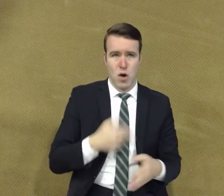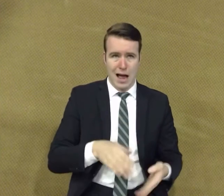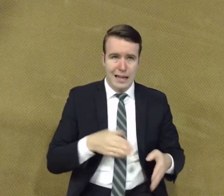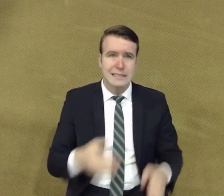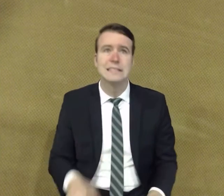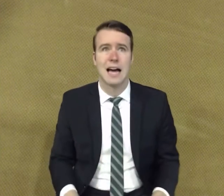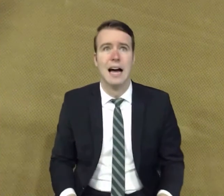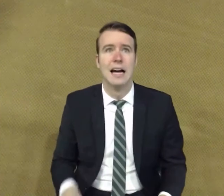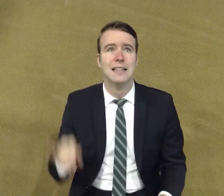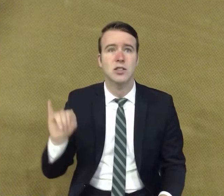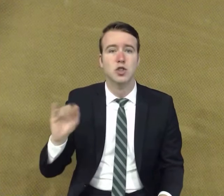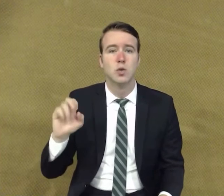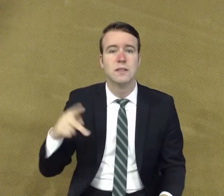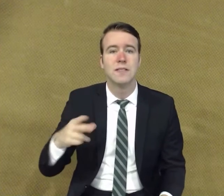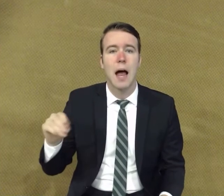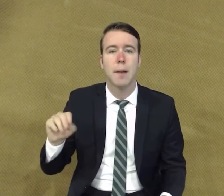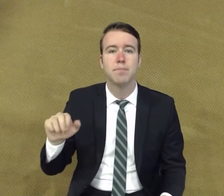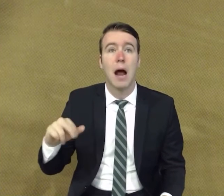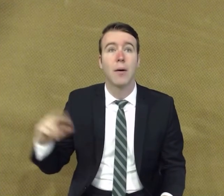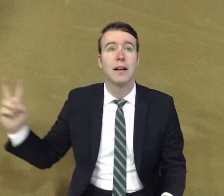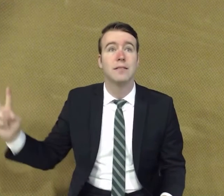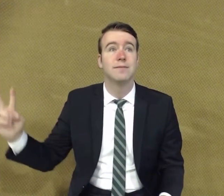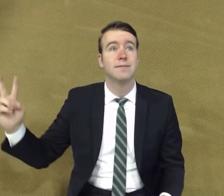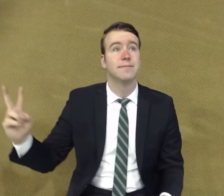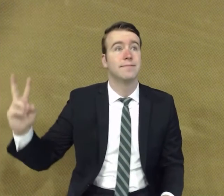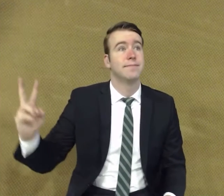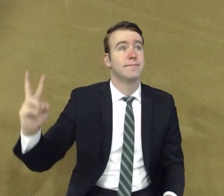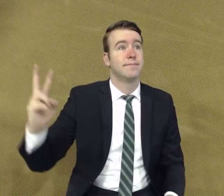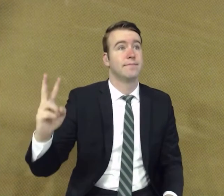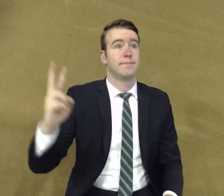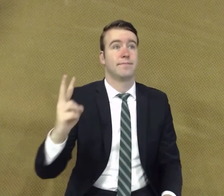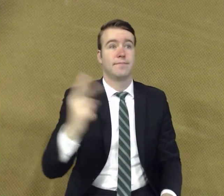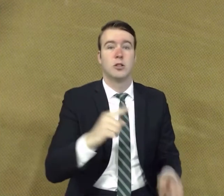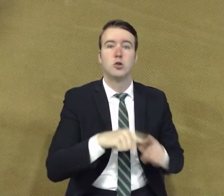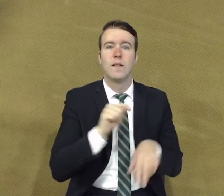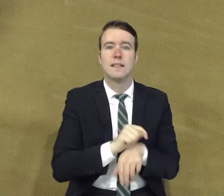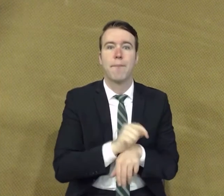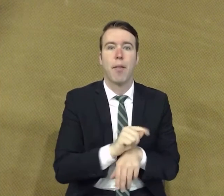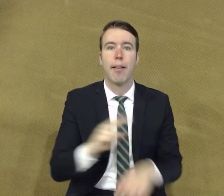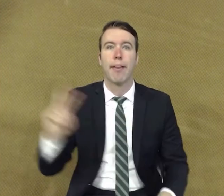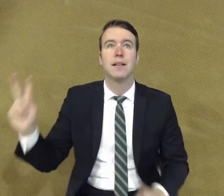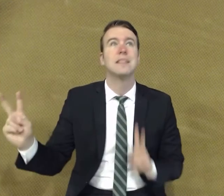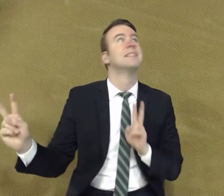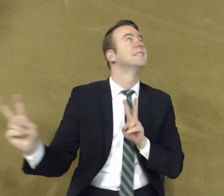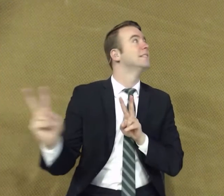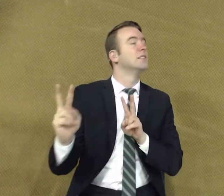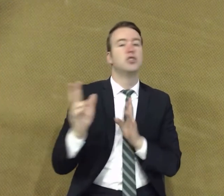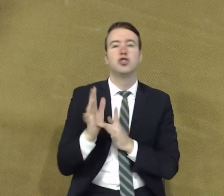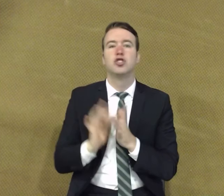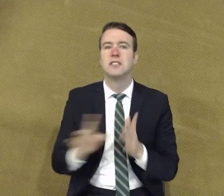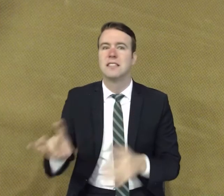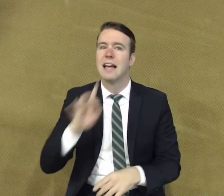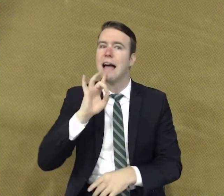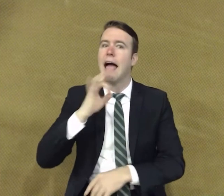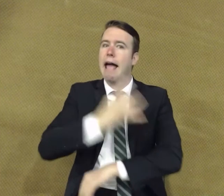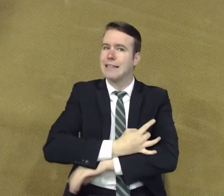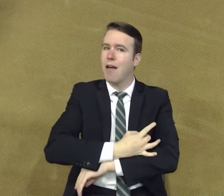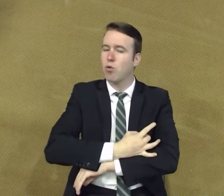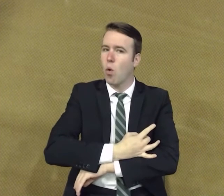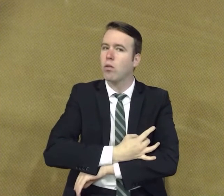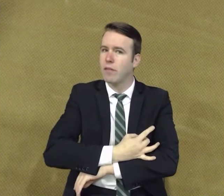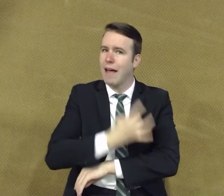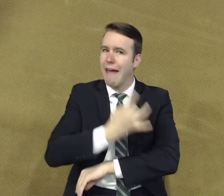died. Here comes Joseph and Mary walking down the aisle one day to the temple, when Jesus was 8 days